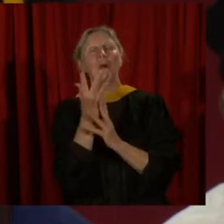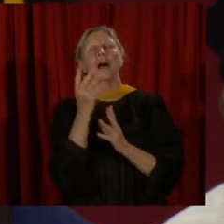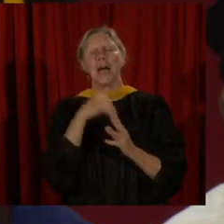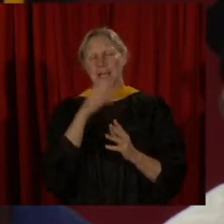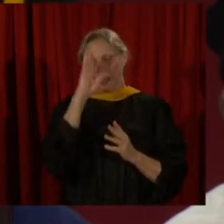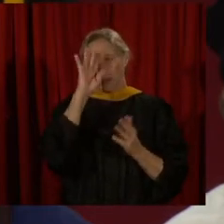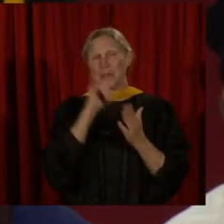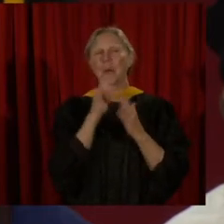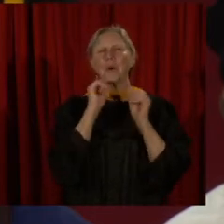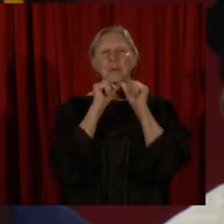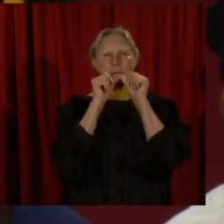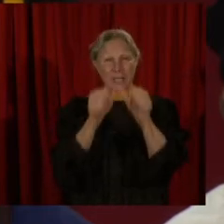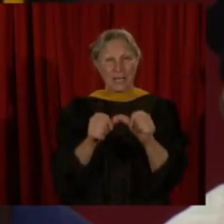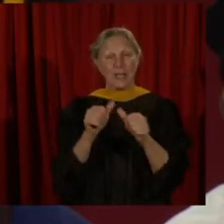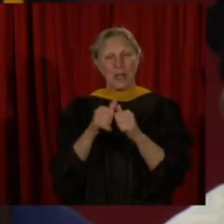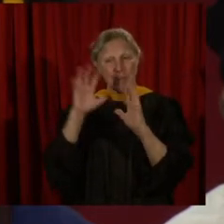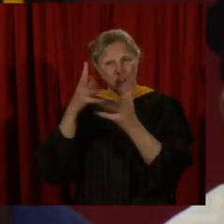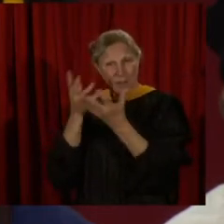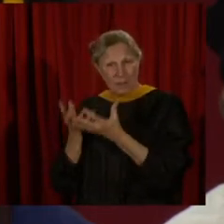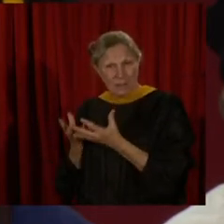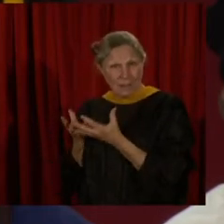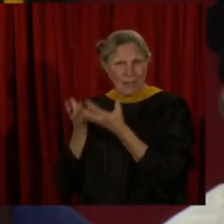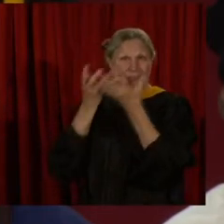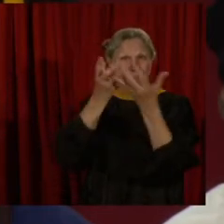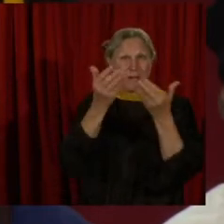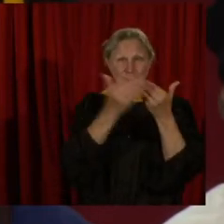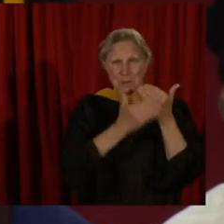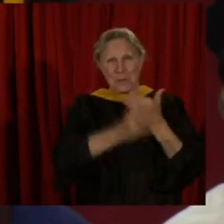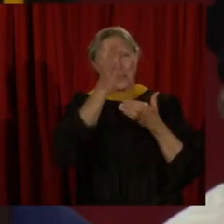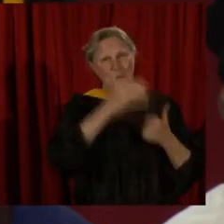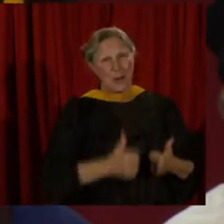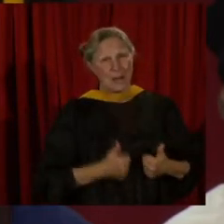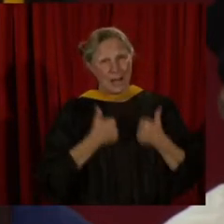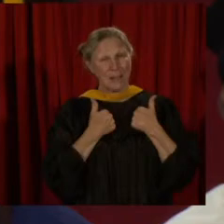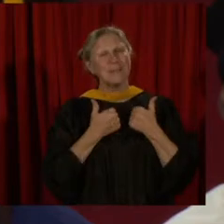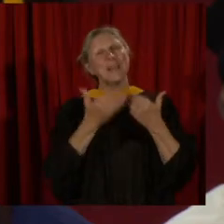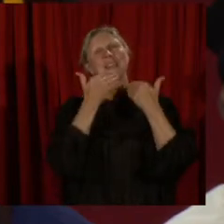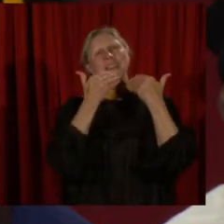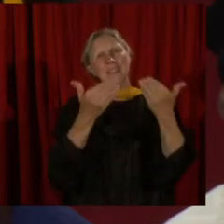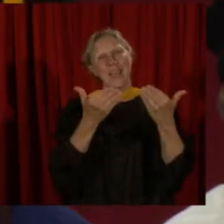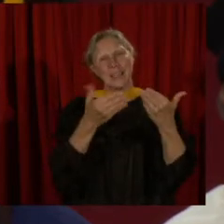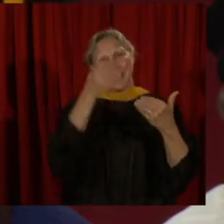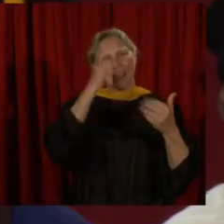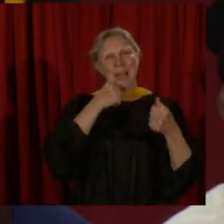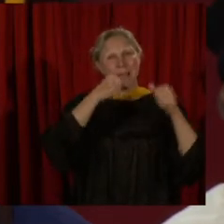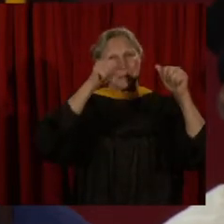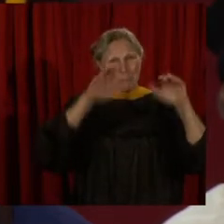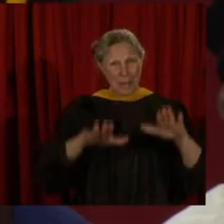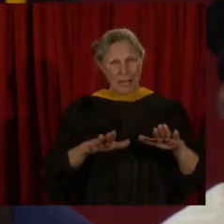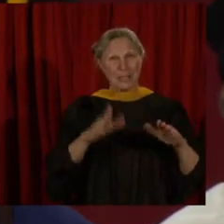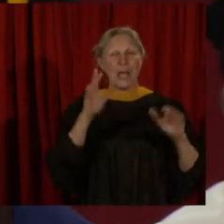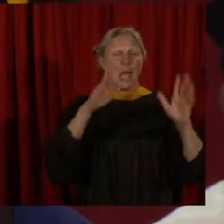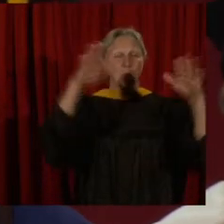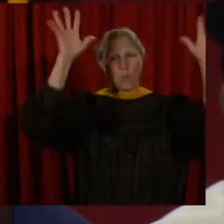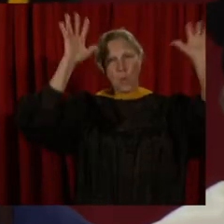will continue to take those opportunities for the rest of our lives. Thank you, God bless, and Woo Pig.